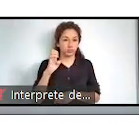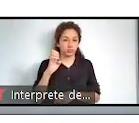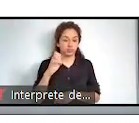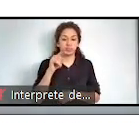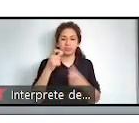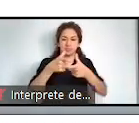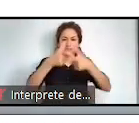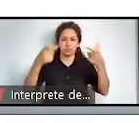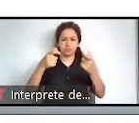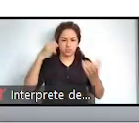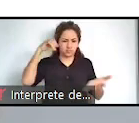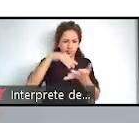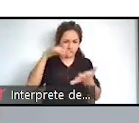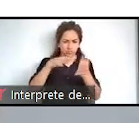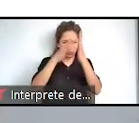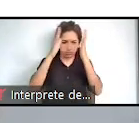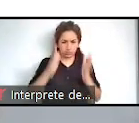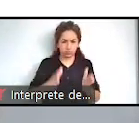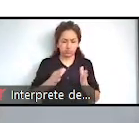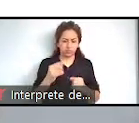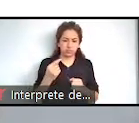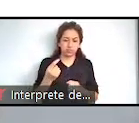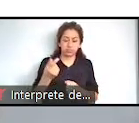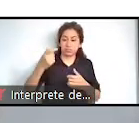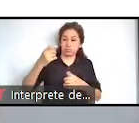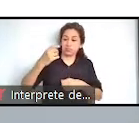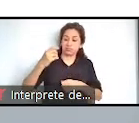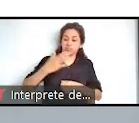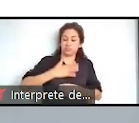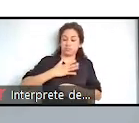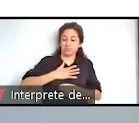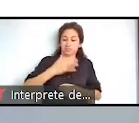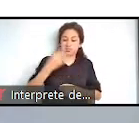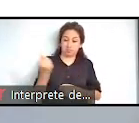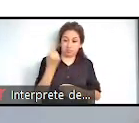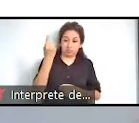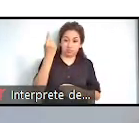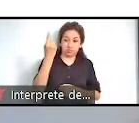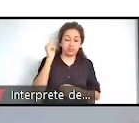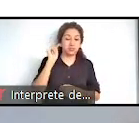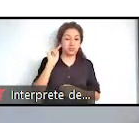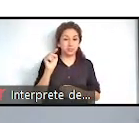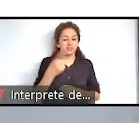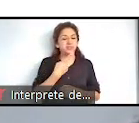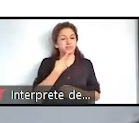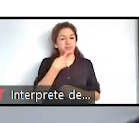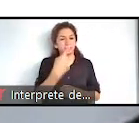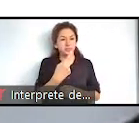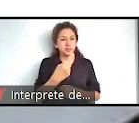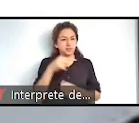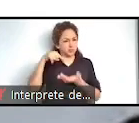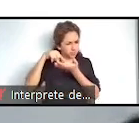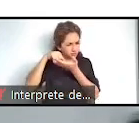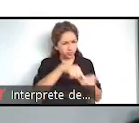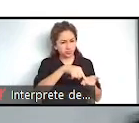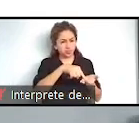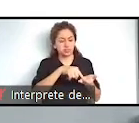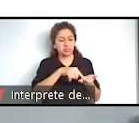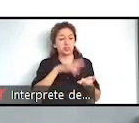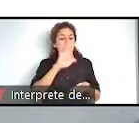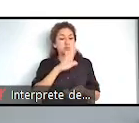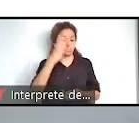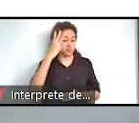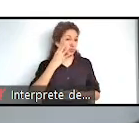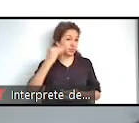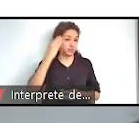and missback says great studies on management and business that they say